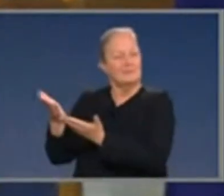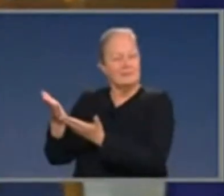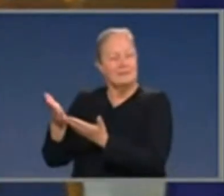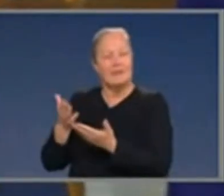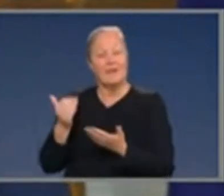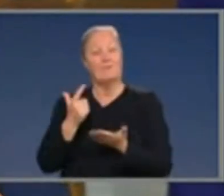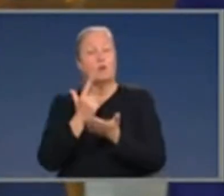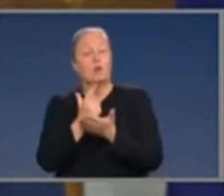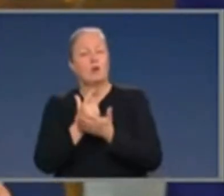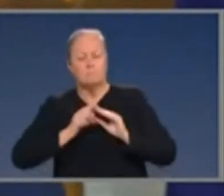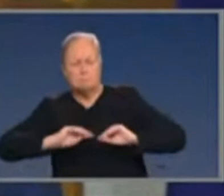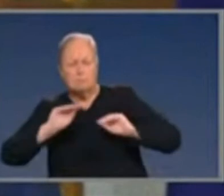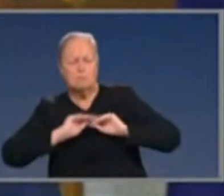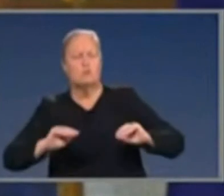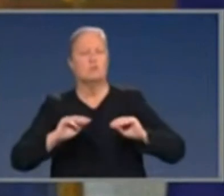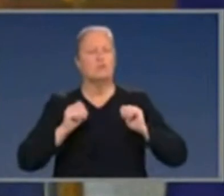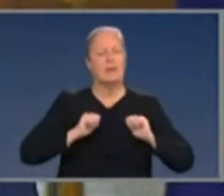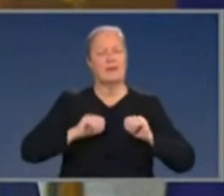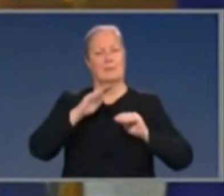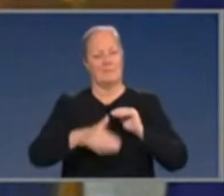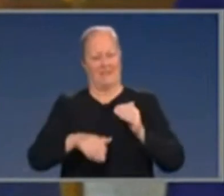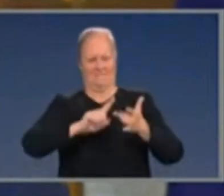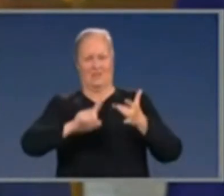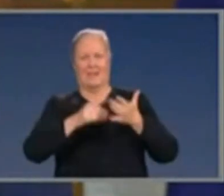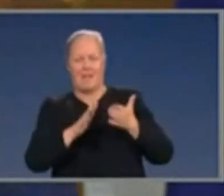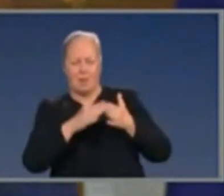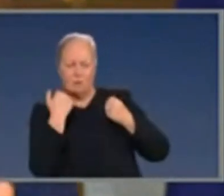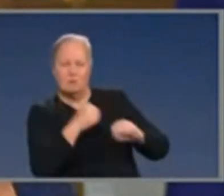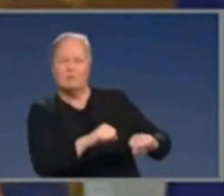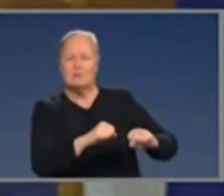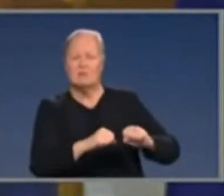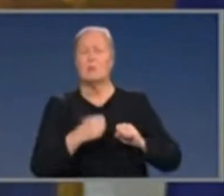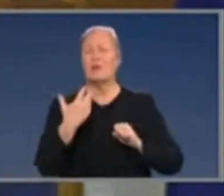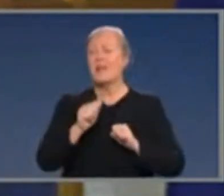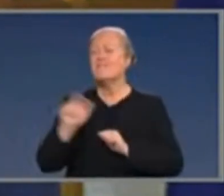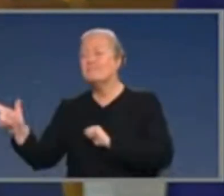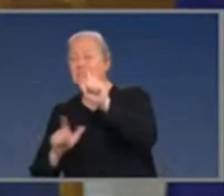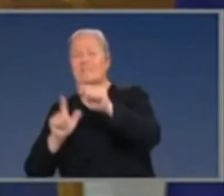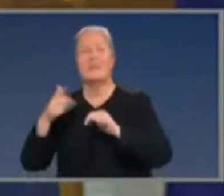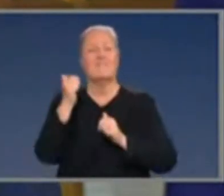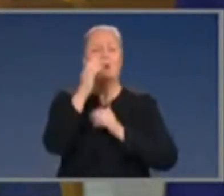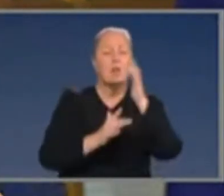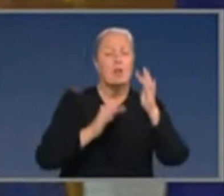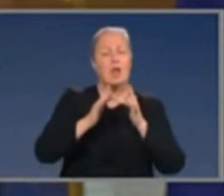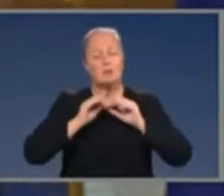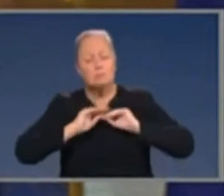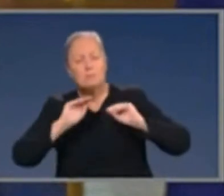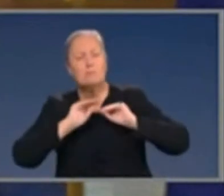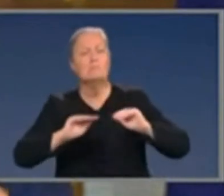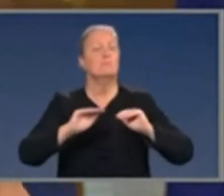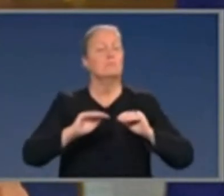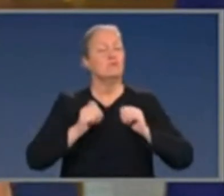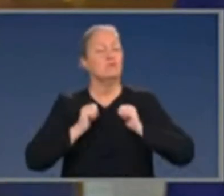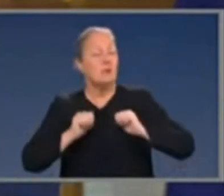of infection control training already. There was lots done early in the pandemic. There were road shows, there were online modules, facilities did their